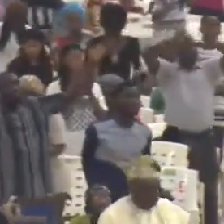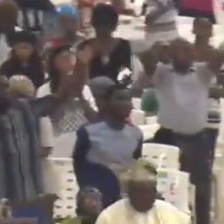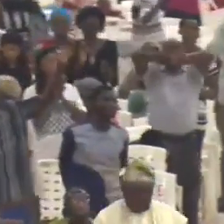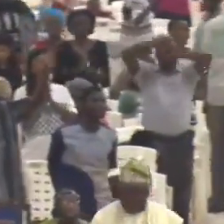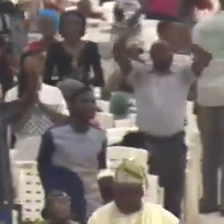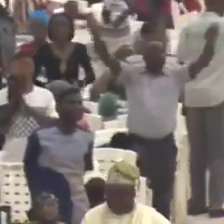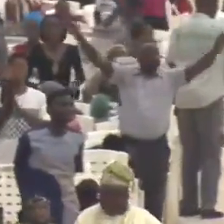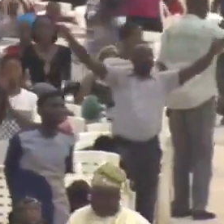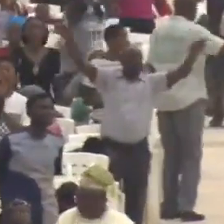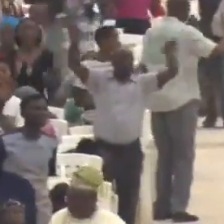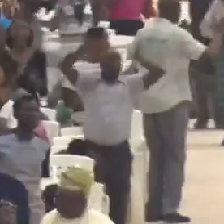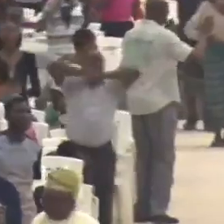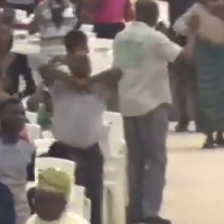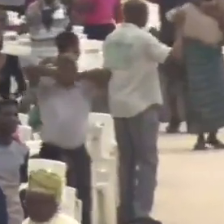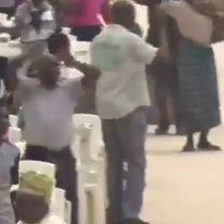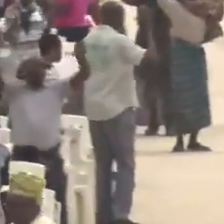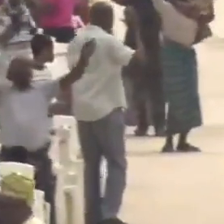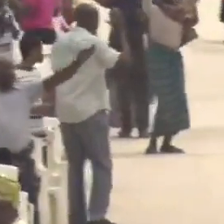Worship Him.